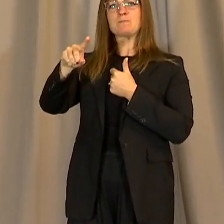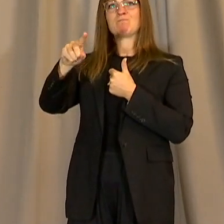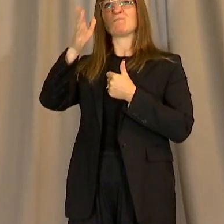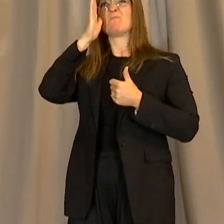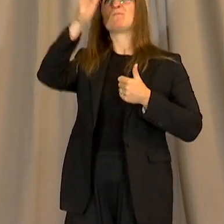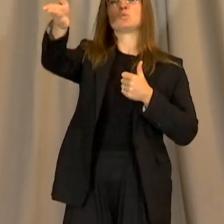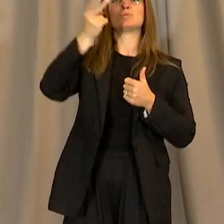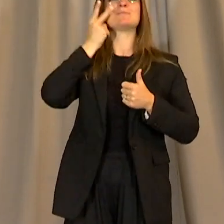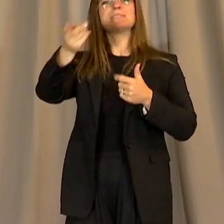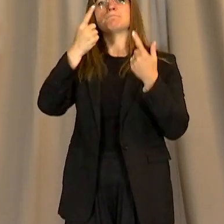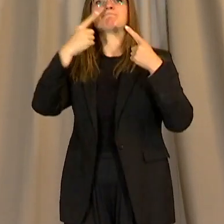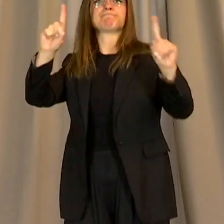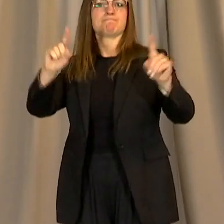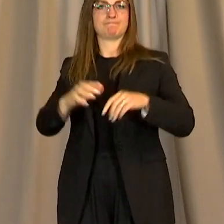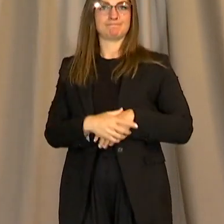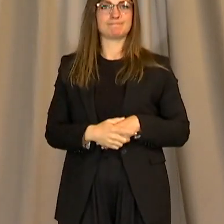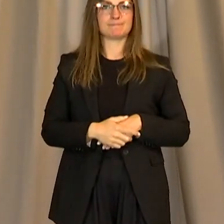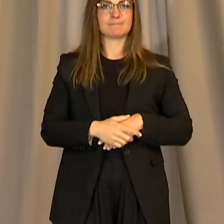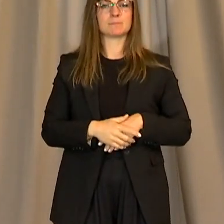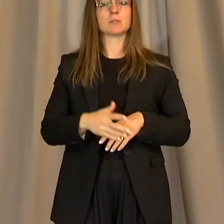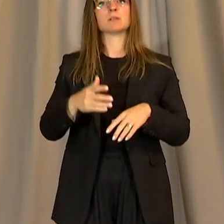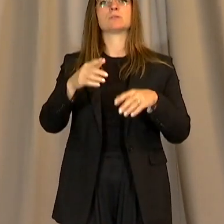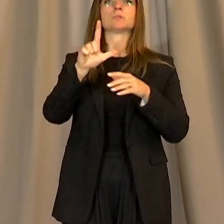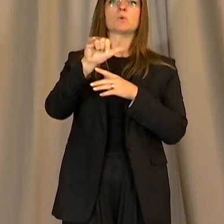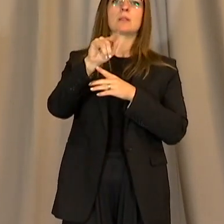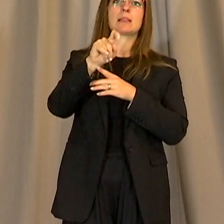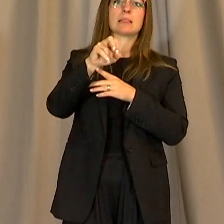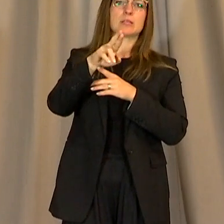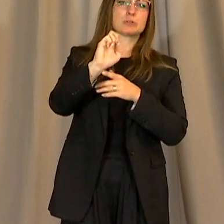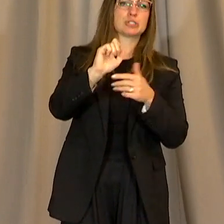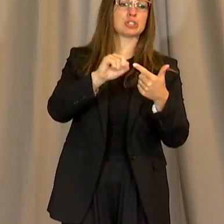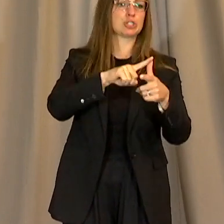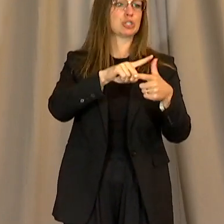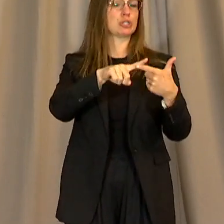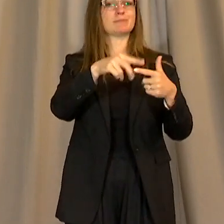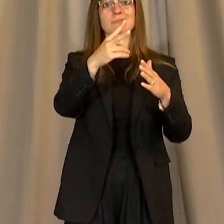go. So talking about literature, talking about history,